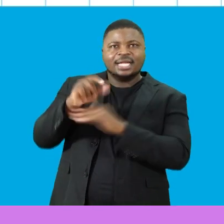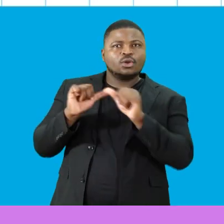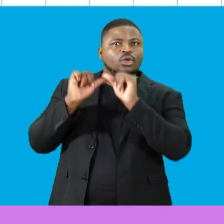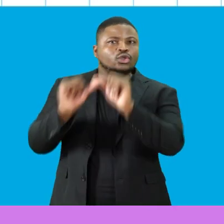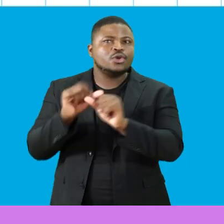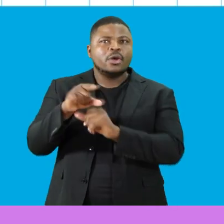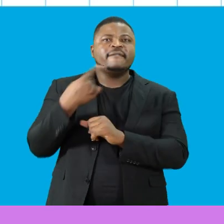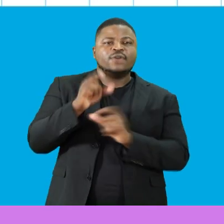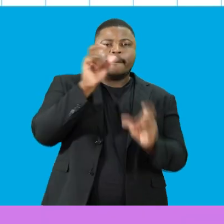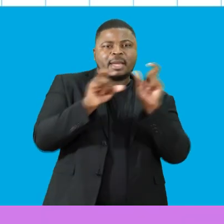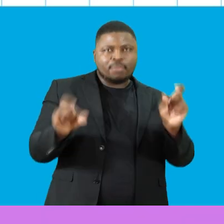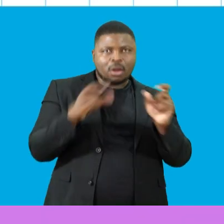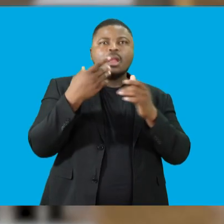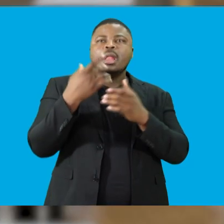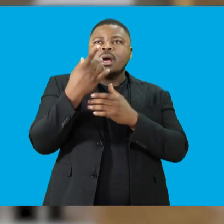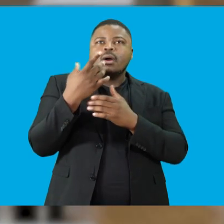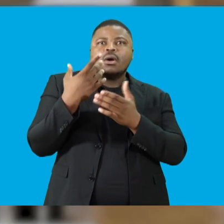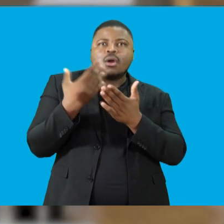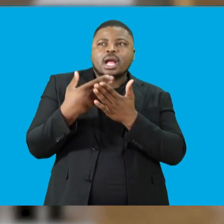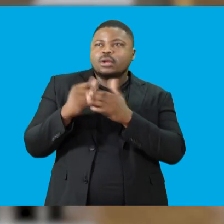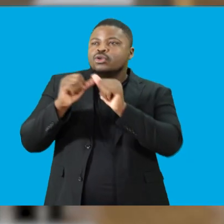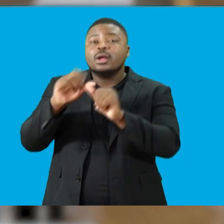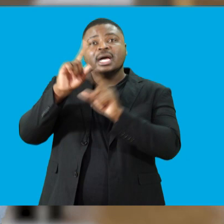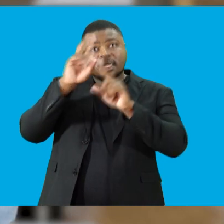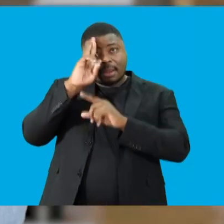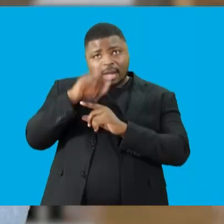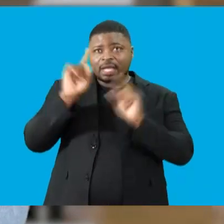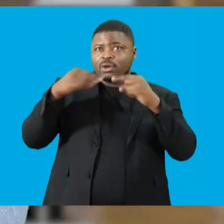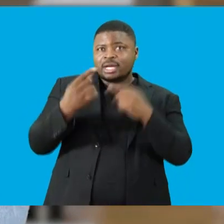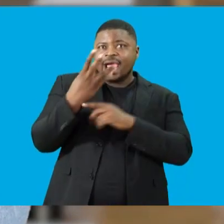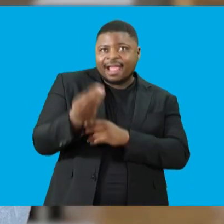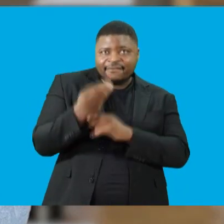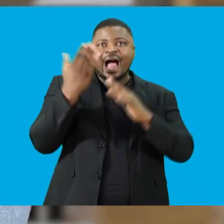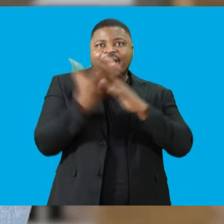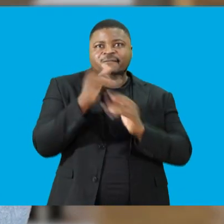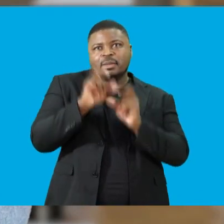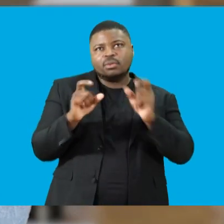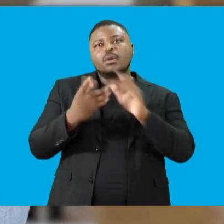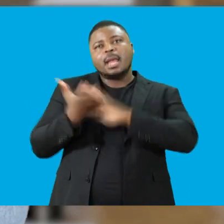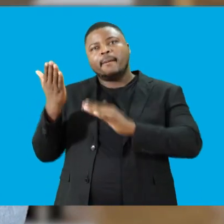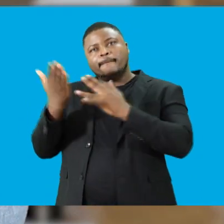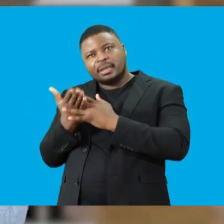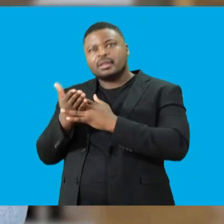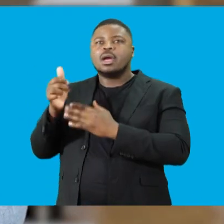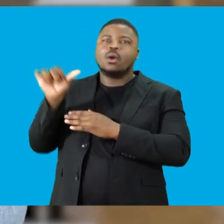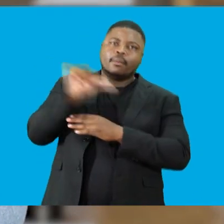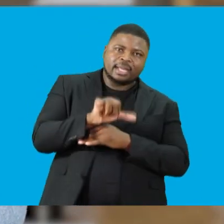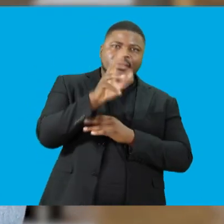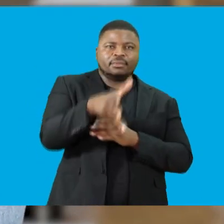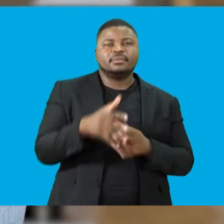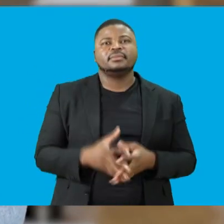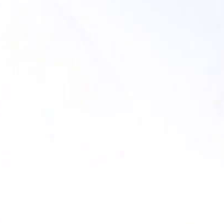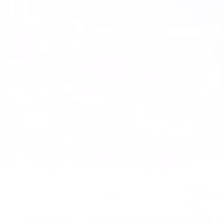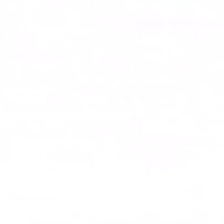of people that can be counted. So we don't have half a person. So let's take a quick break and then we'll continue afterwards.